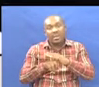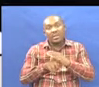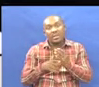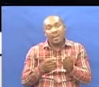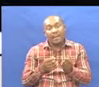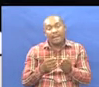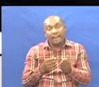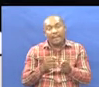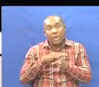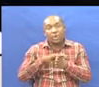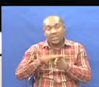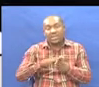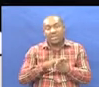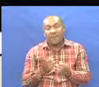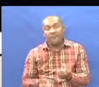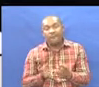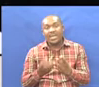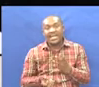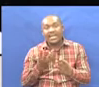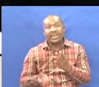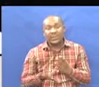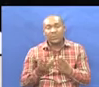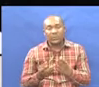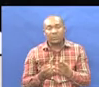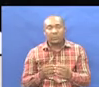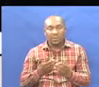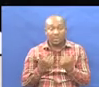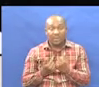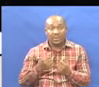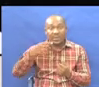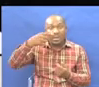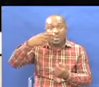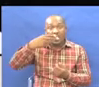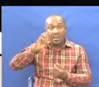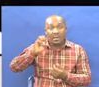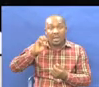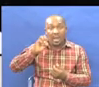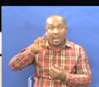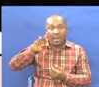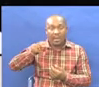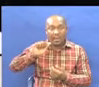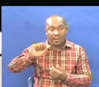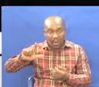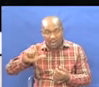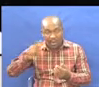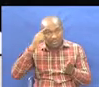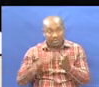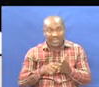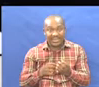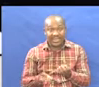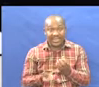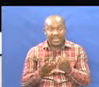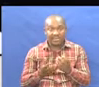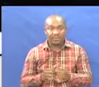presence of heat. That is why it is called the thermodecomposition, or thermo means heat. So you break down the potassium chlorate